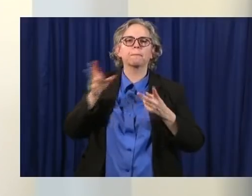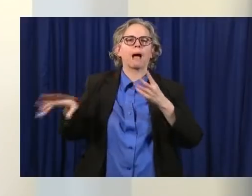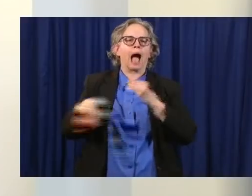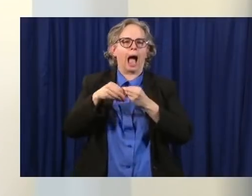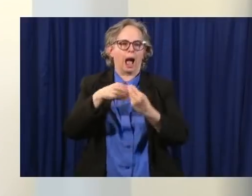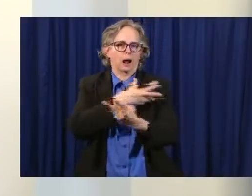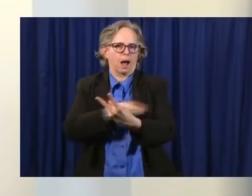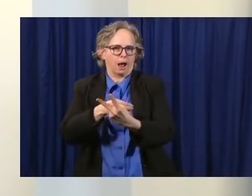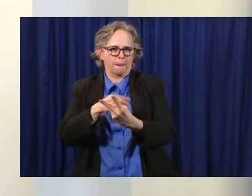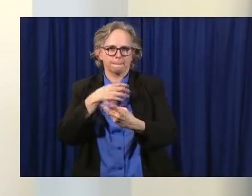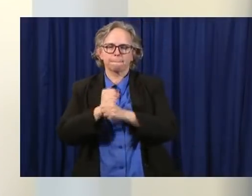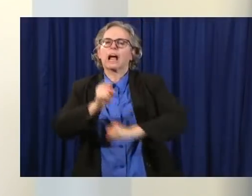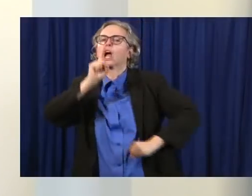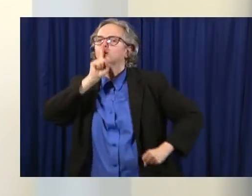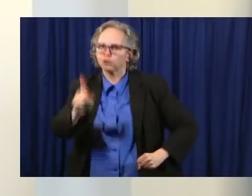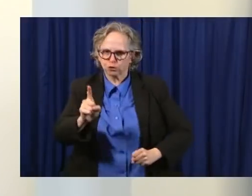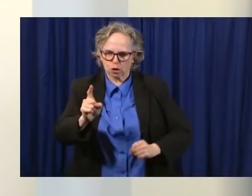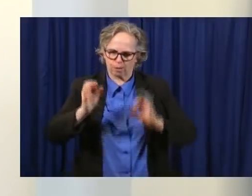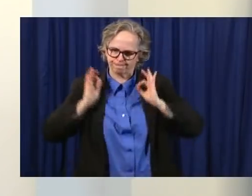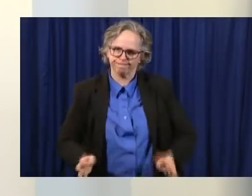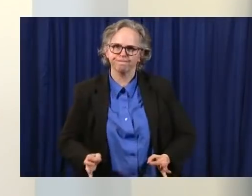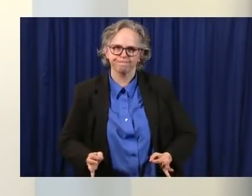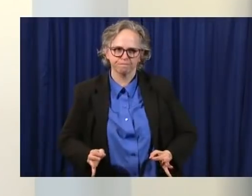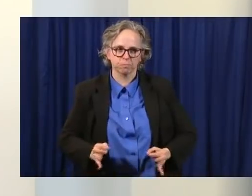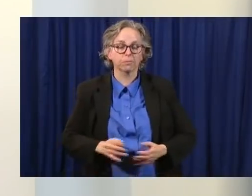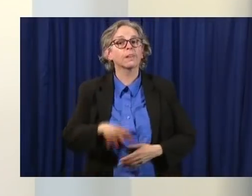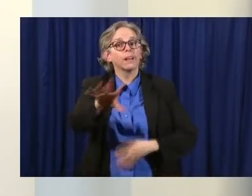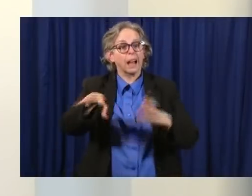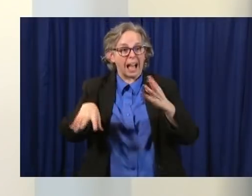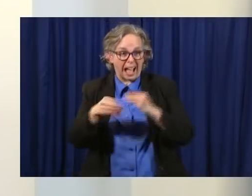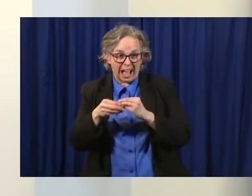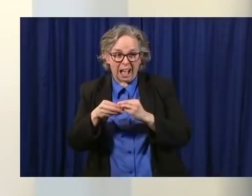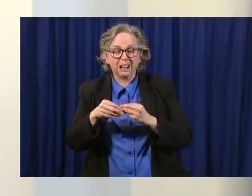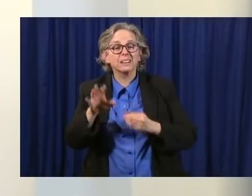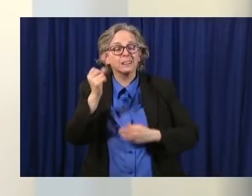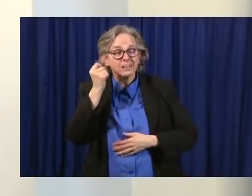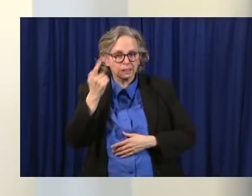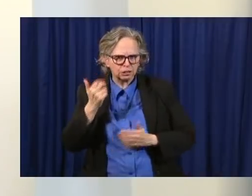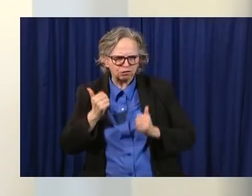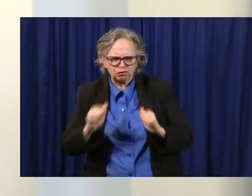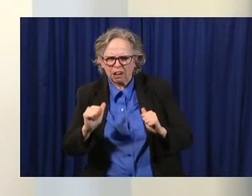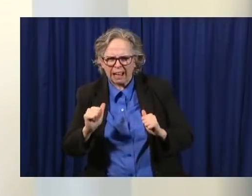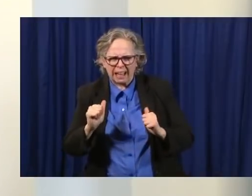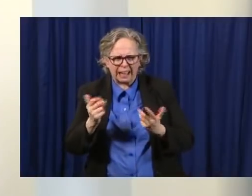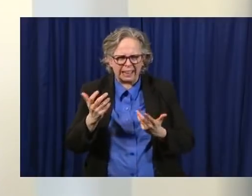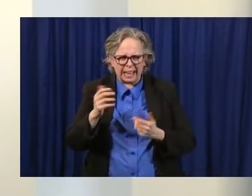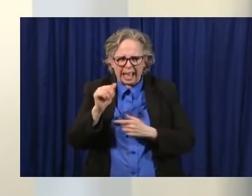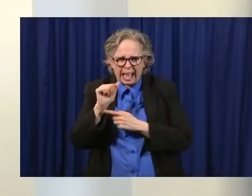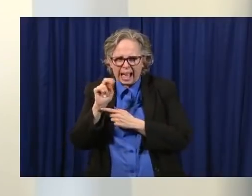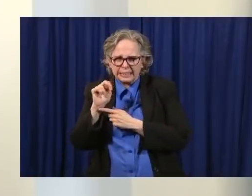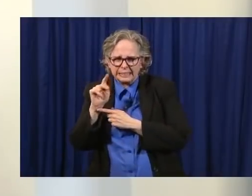of antibody we're doing that's looking at neutralizing antibodies. It's a lot of